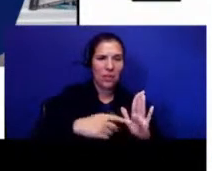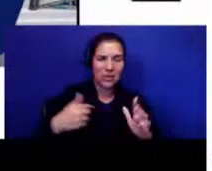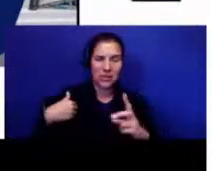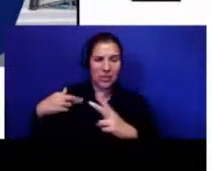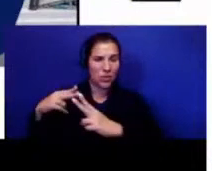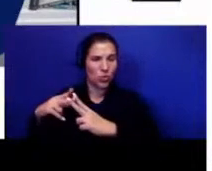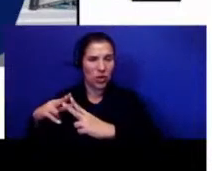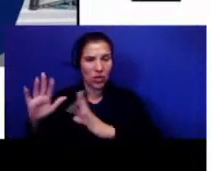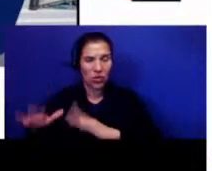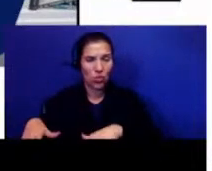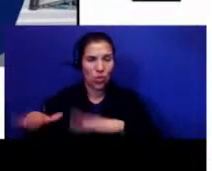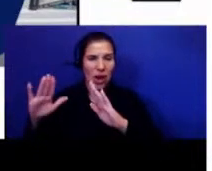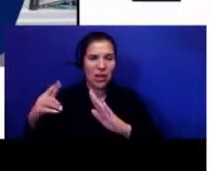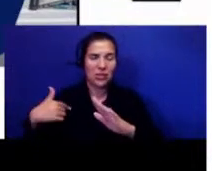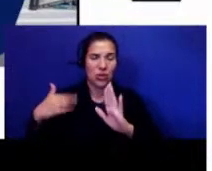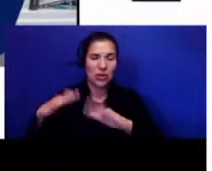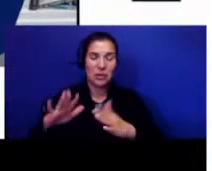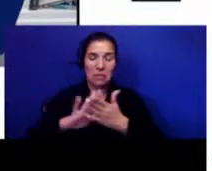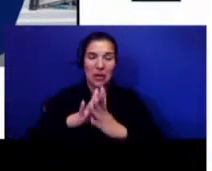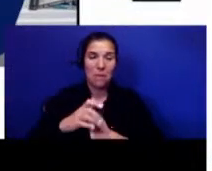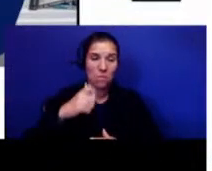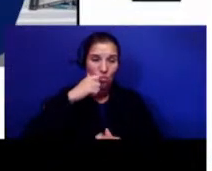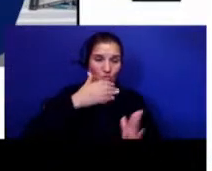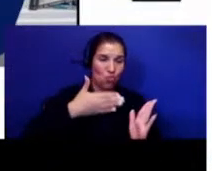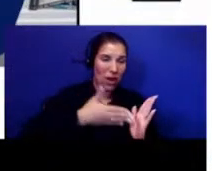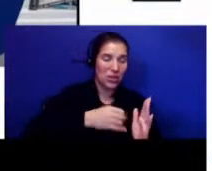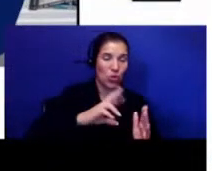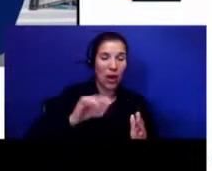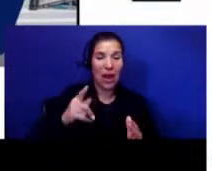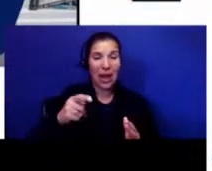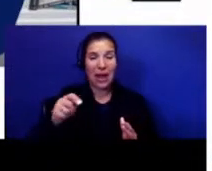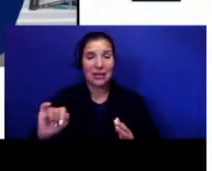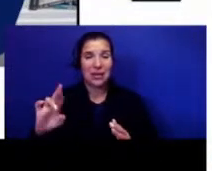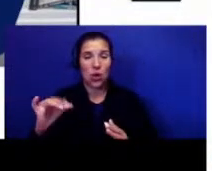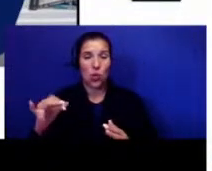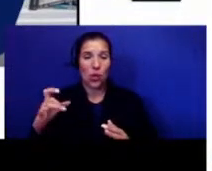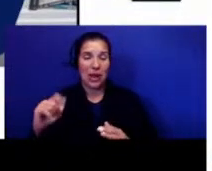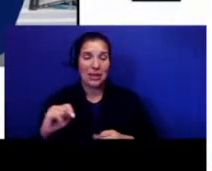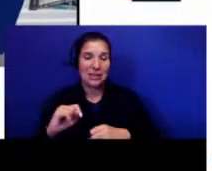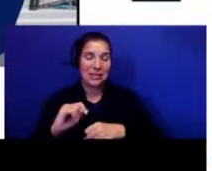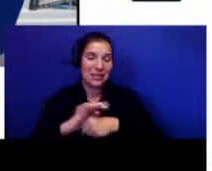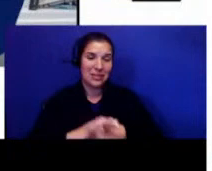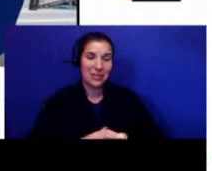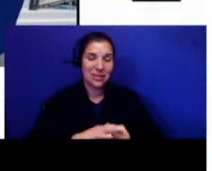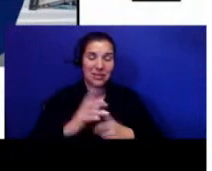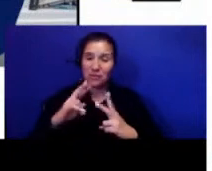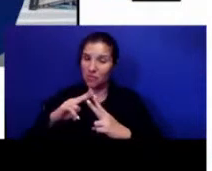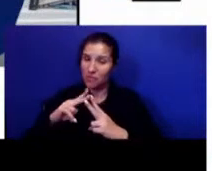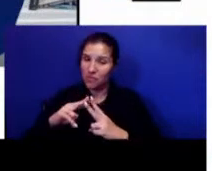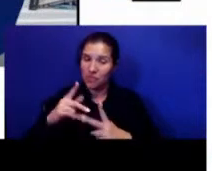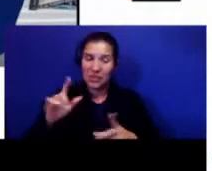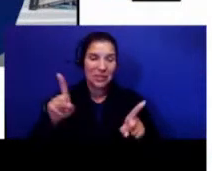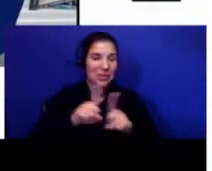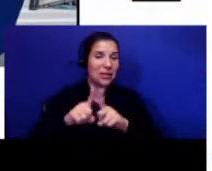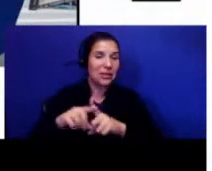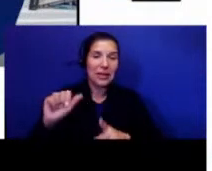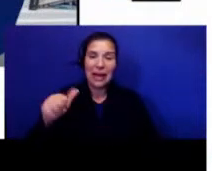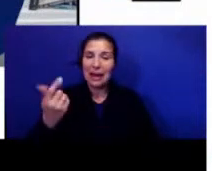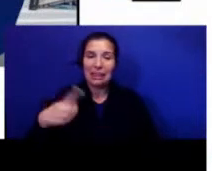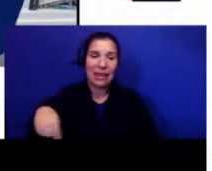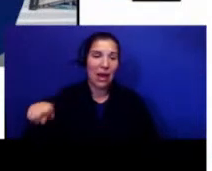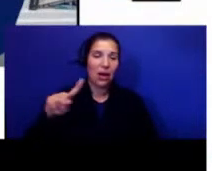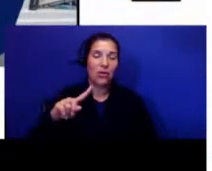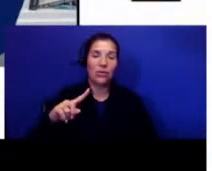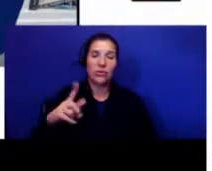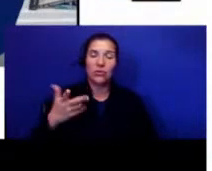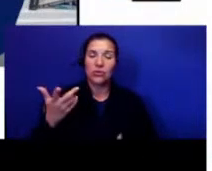children to be racist or anti-racist. And just like with anything else,